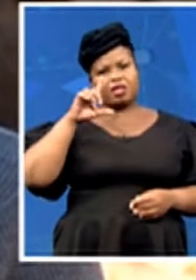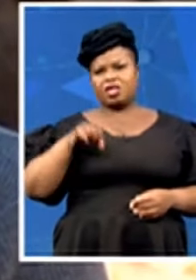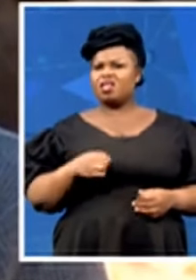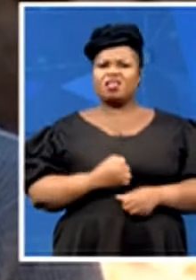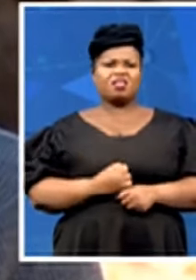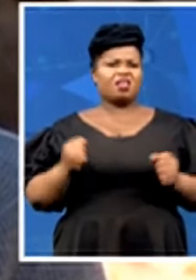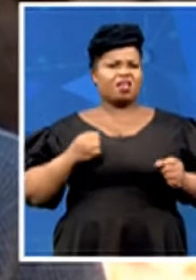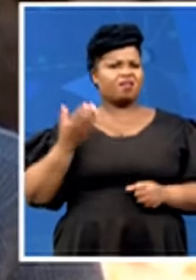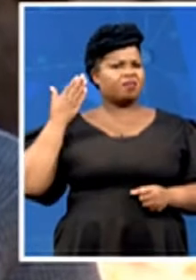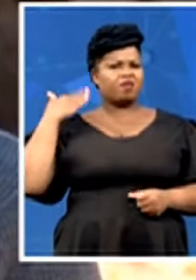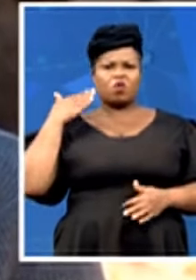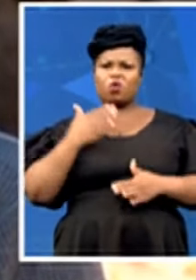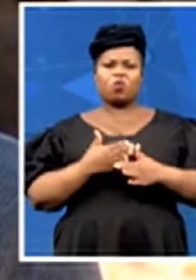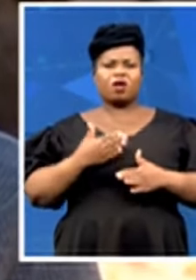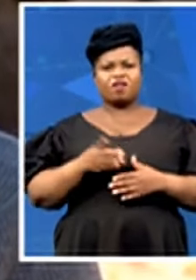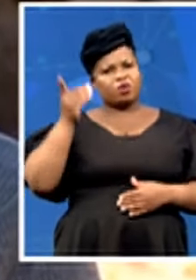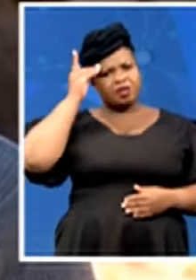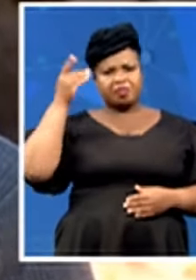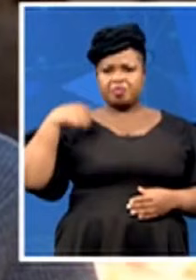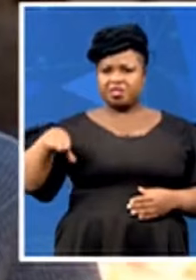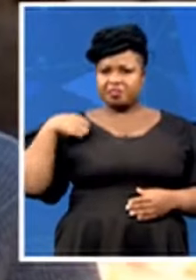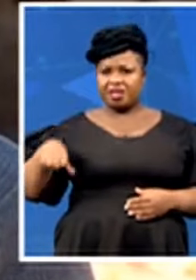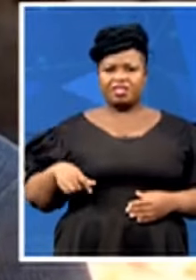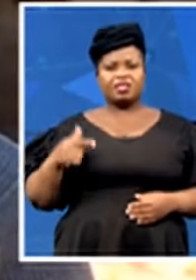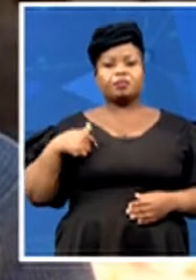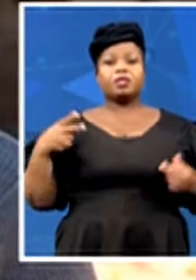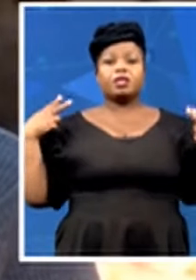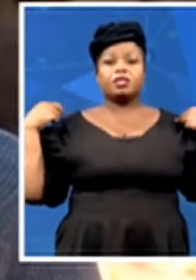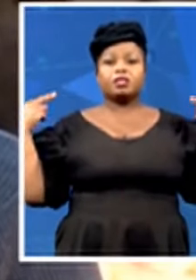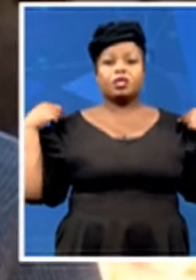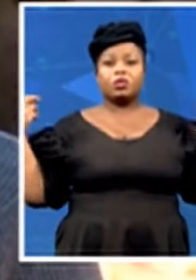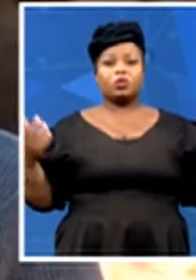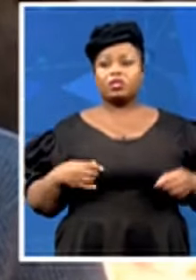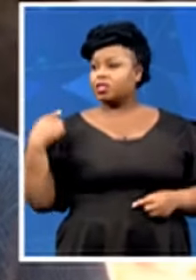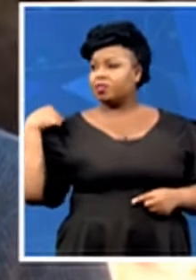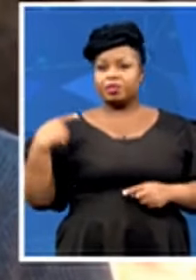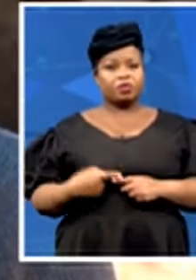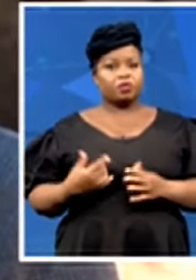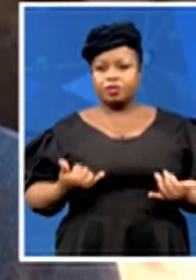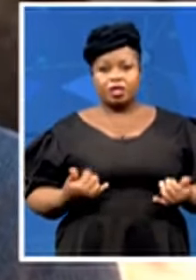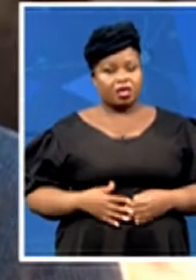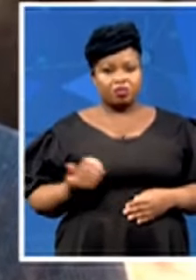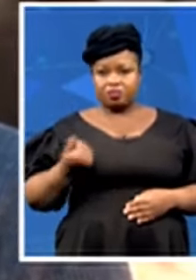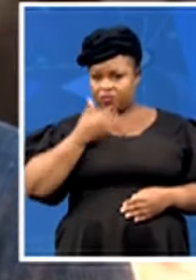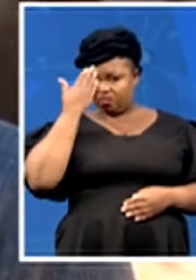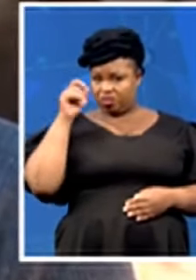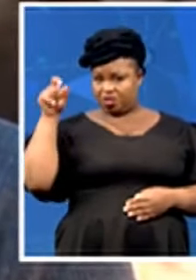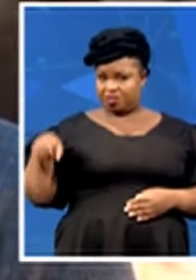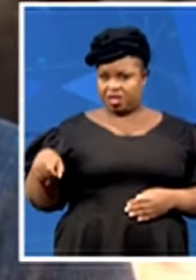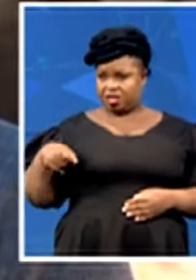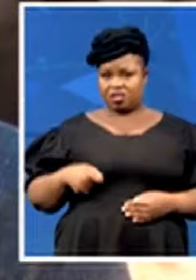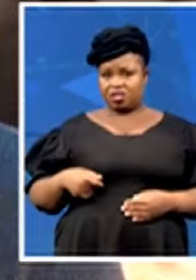Municipality. I'm merely a security guard till today. I have no clue how that person managed to steal my ID